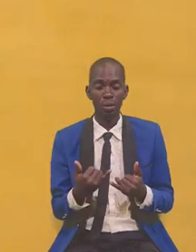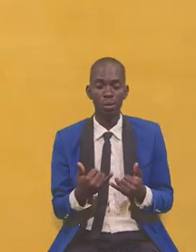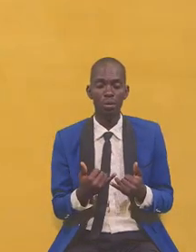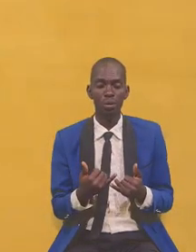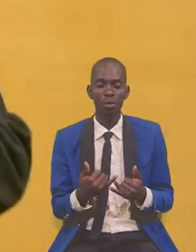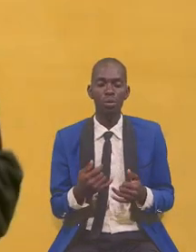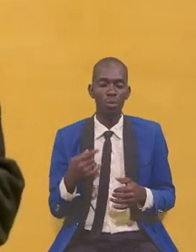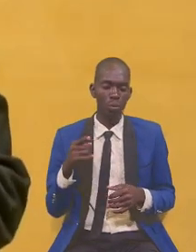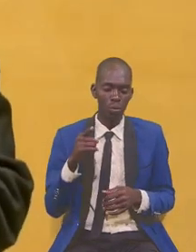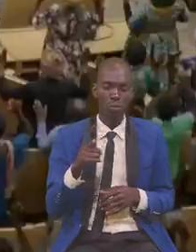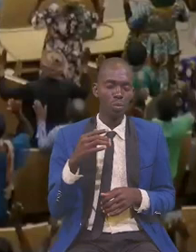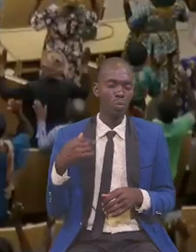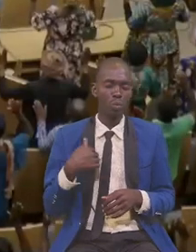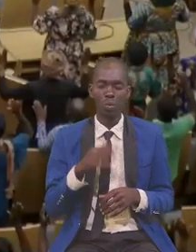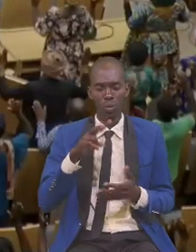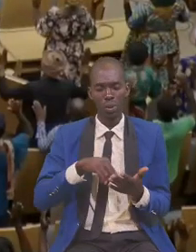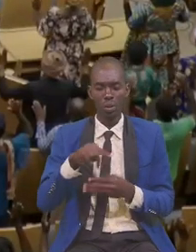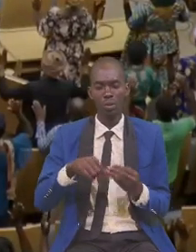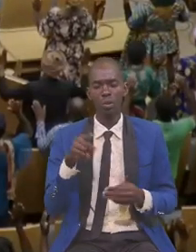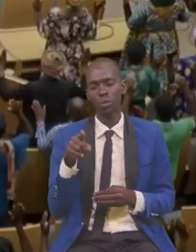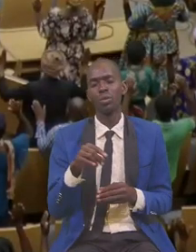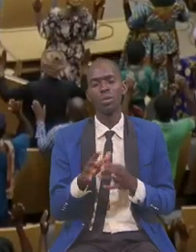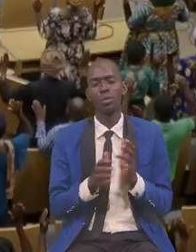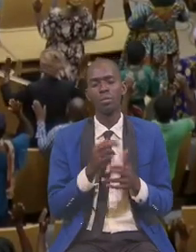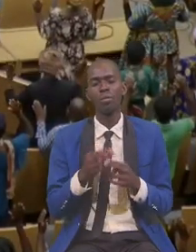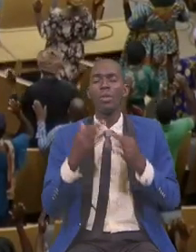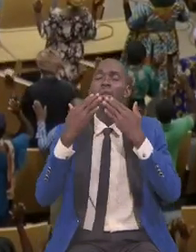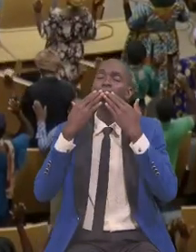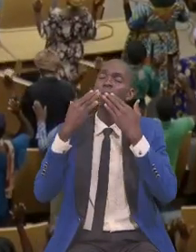read about you. Amen. Thank you,